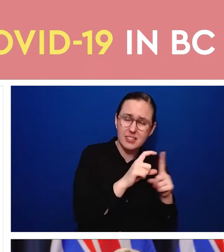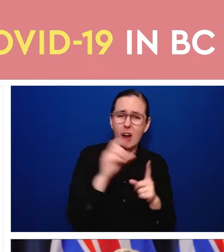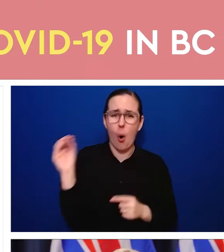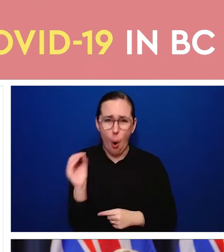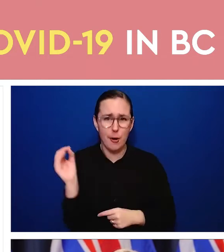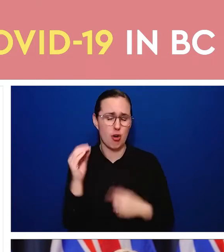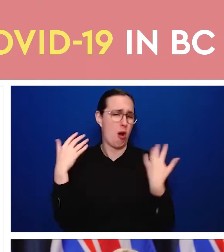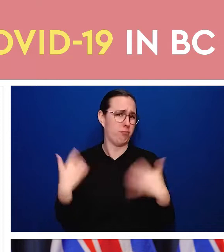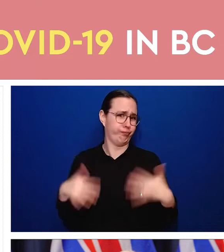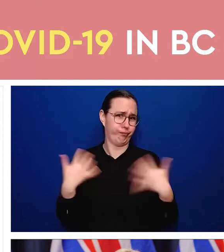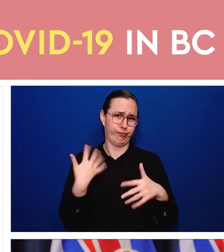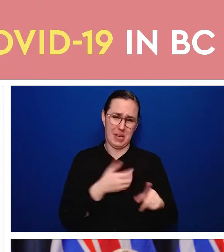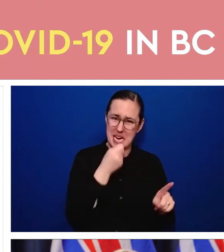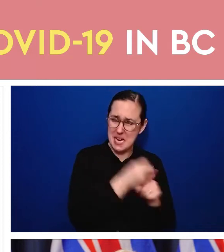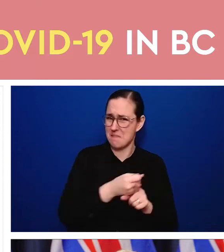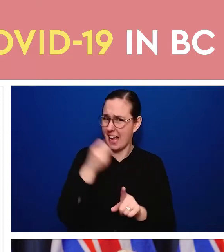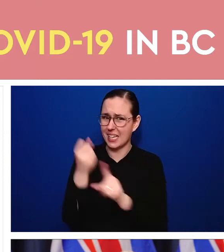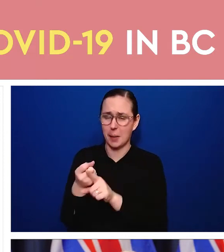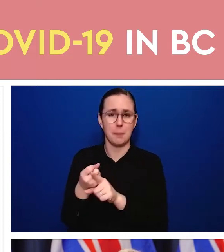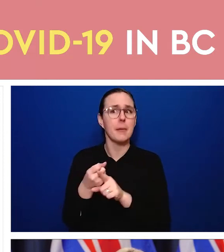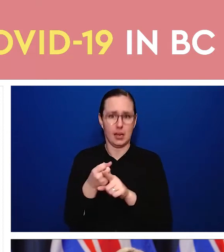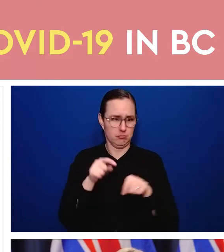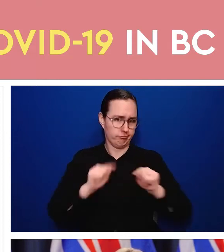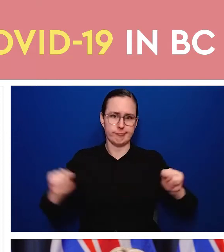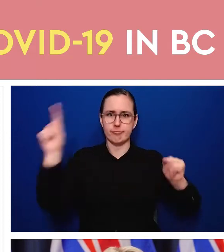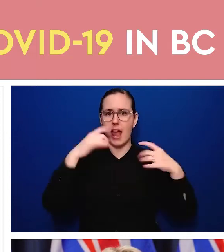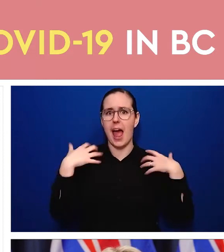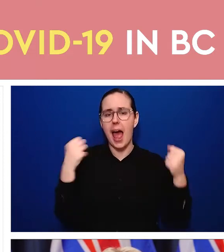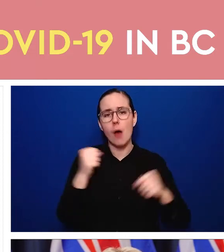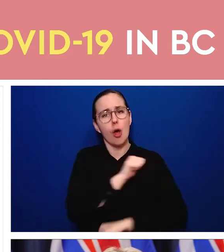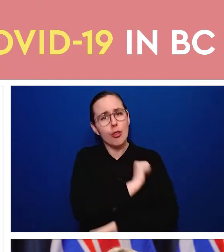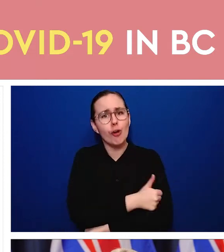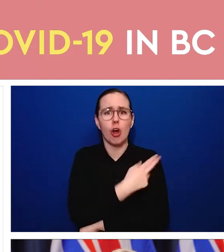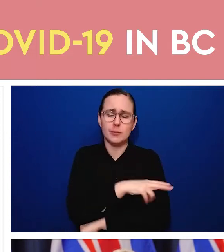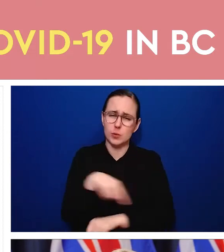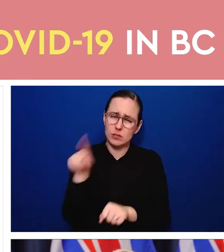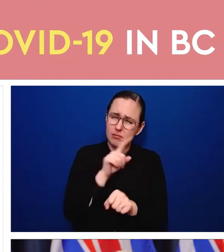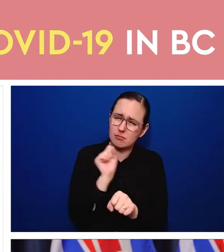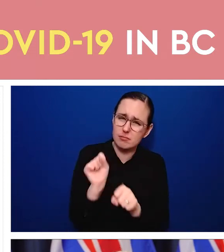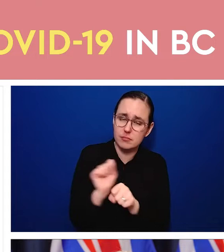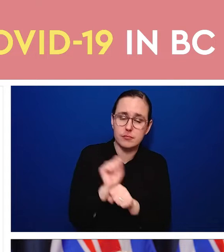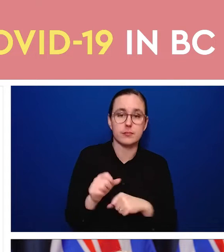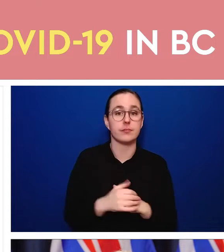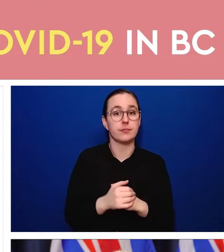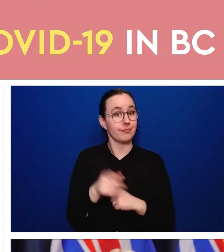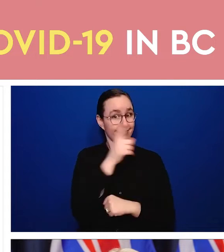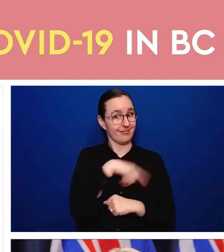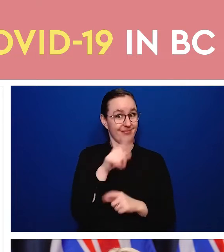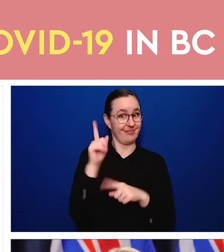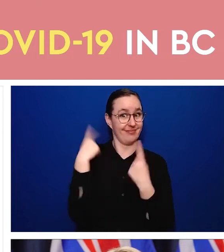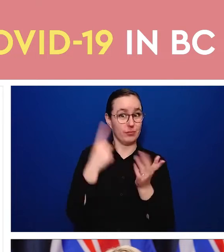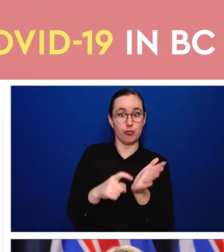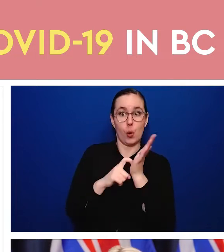in the community. It is an important measure that ensures we have continued high level of immunity in our healthcare sector as